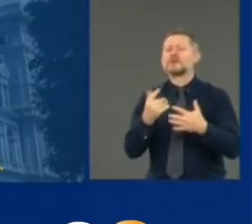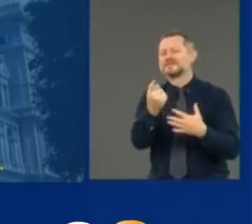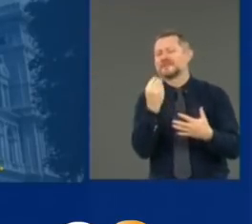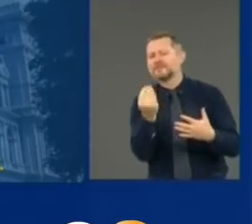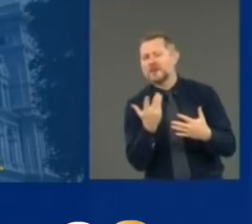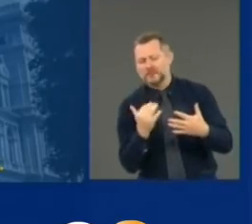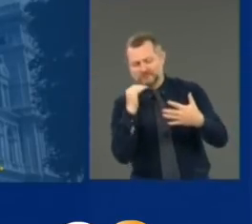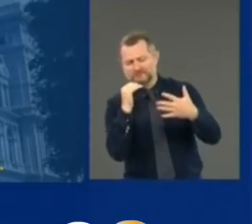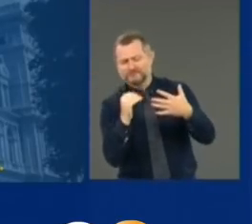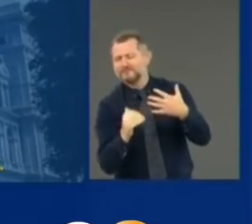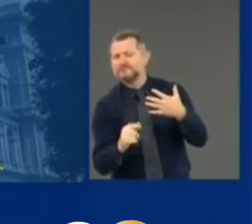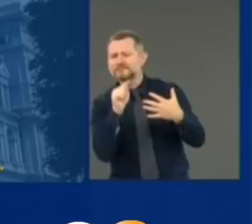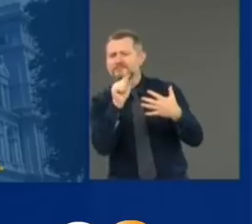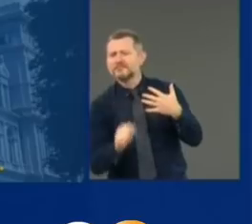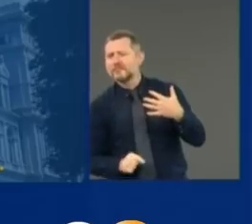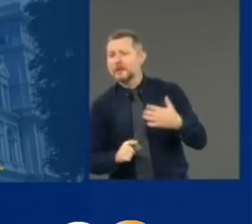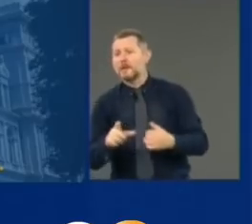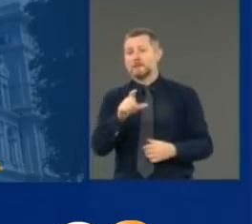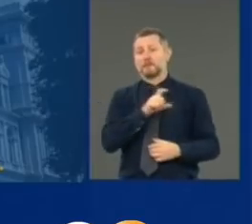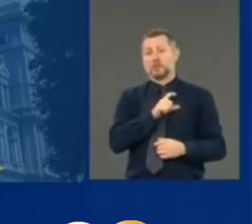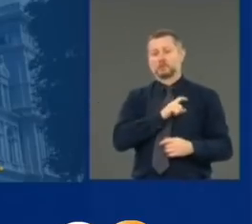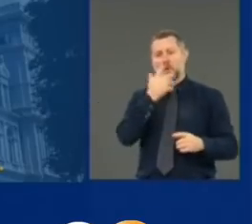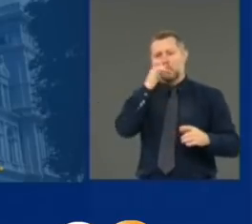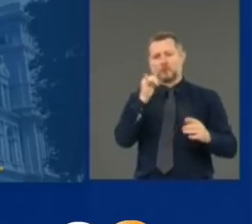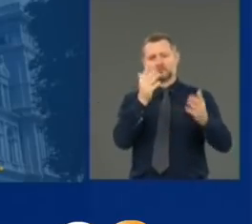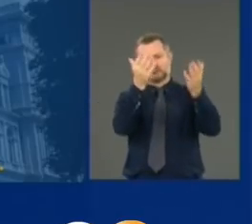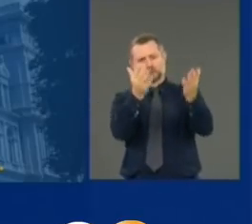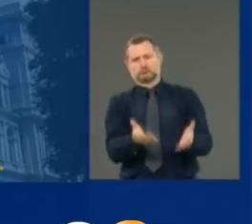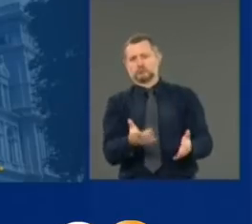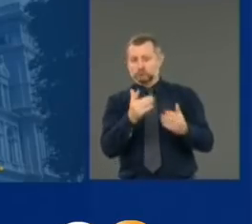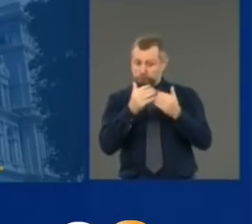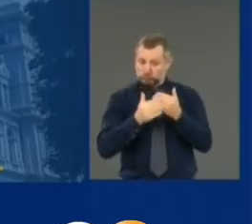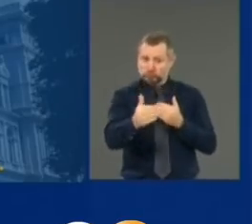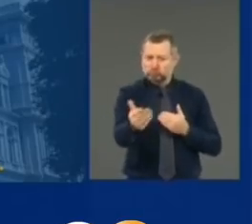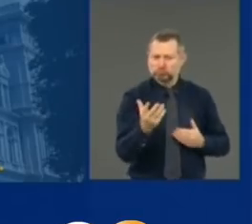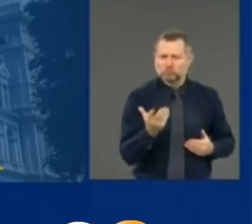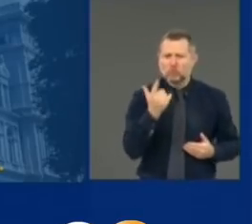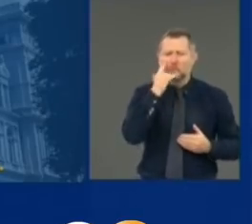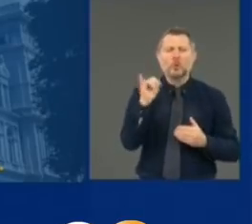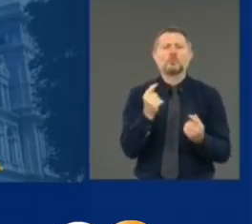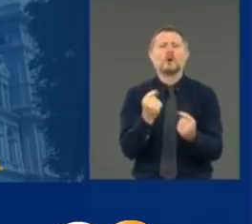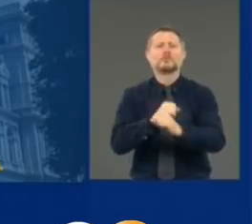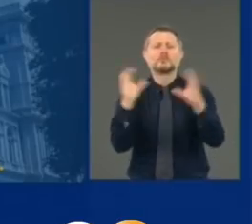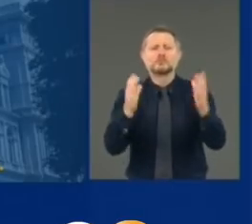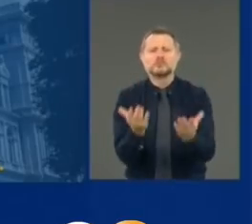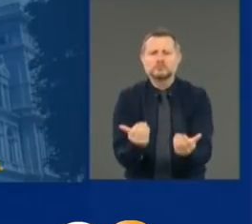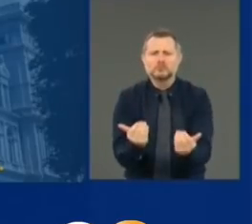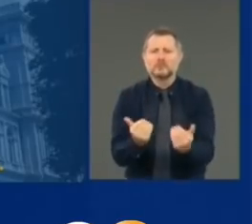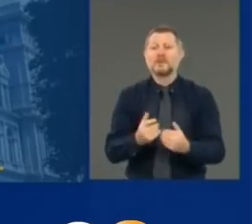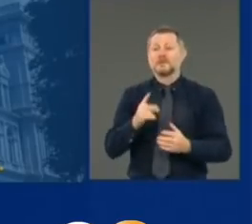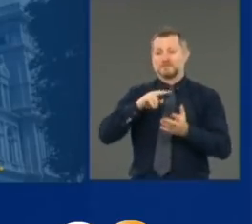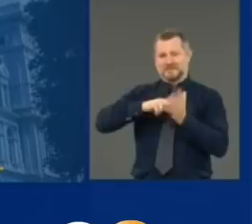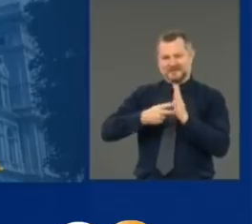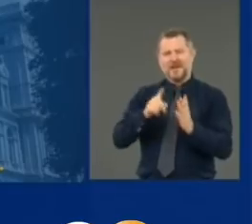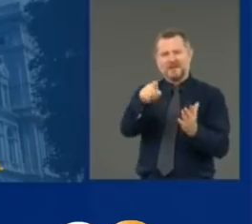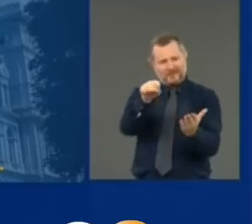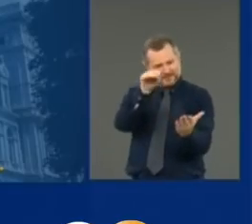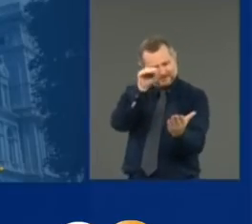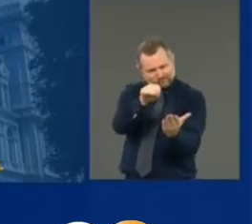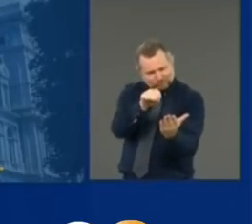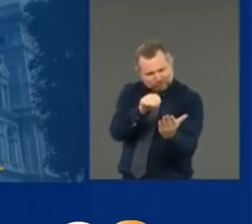do you want policing to look like in the year 2020? Put pen to paper, sit